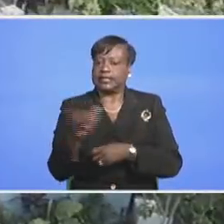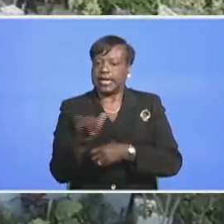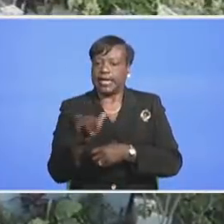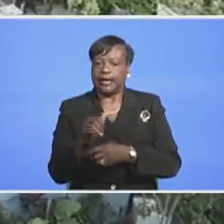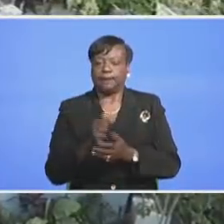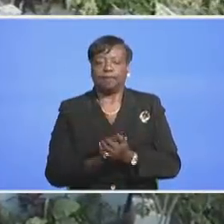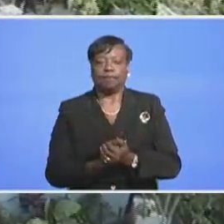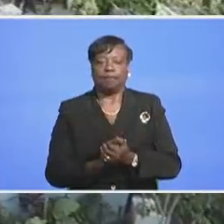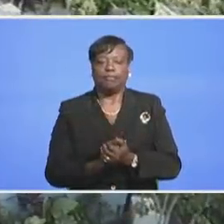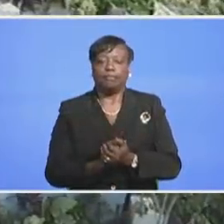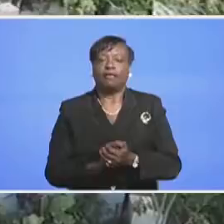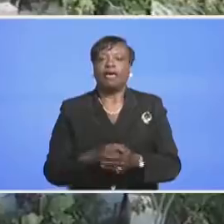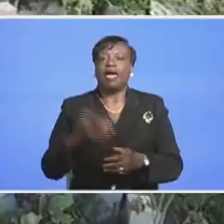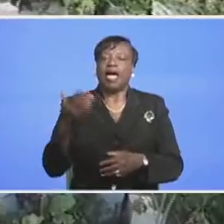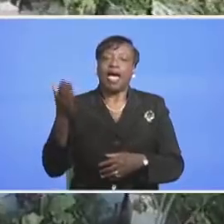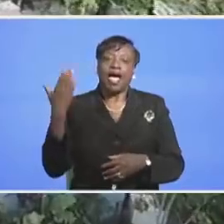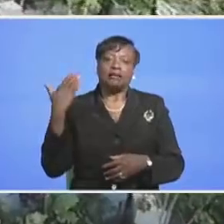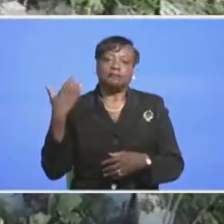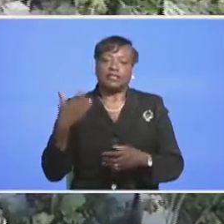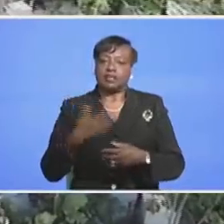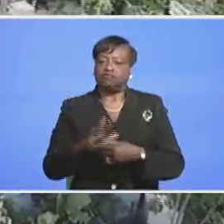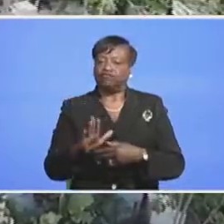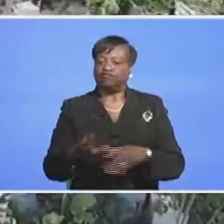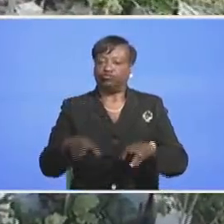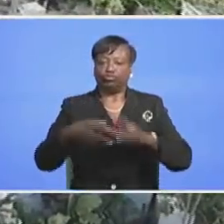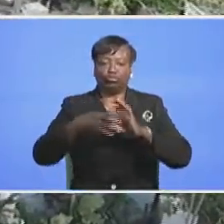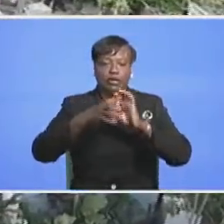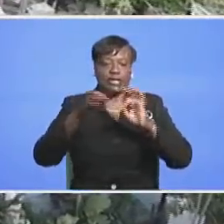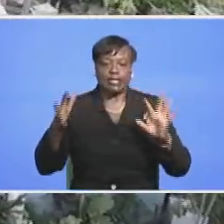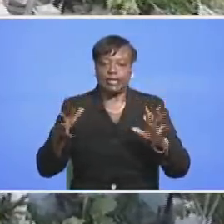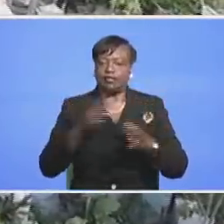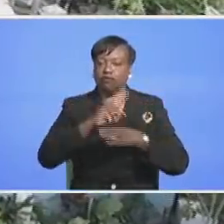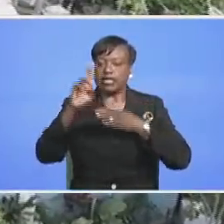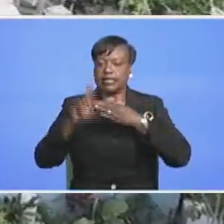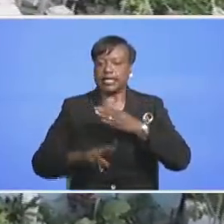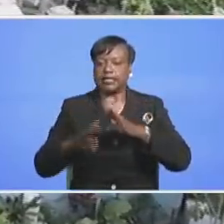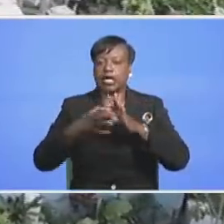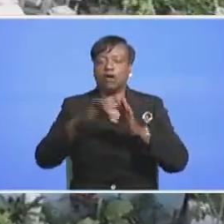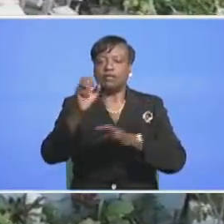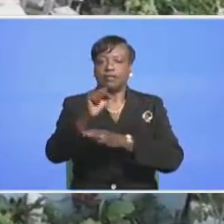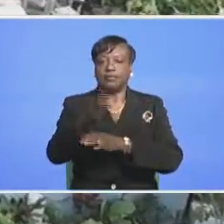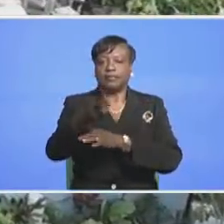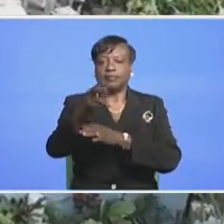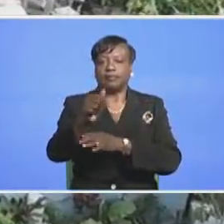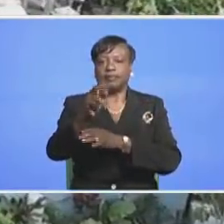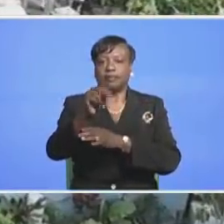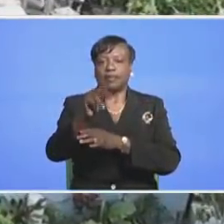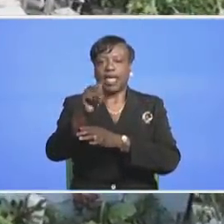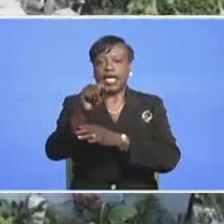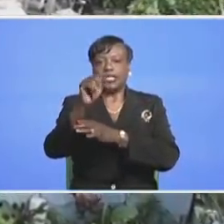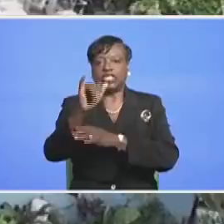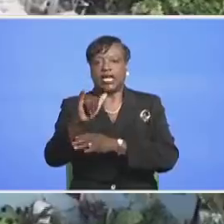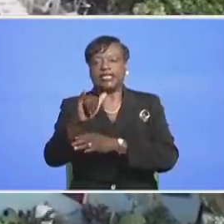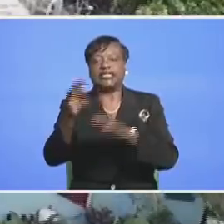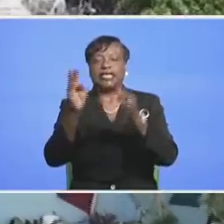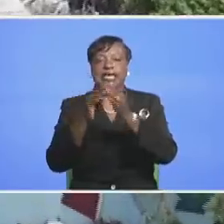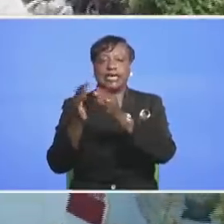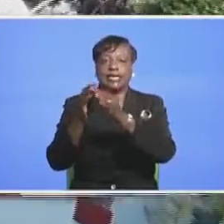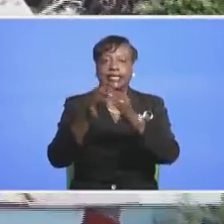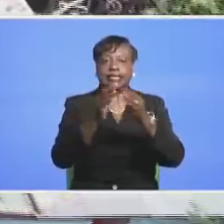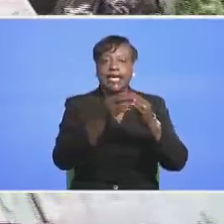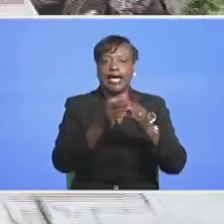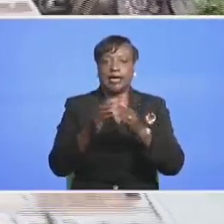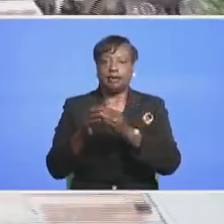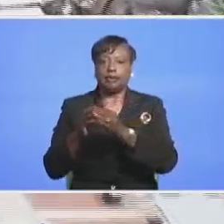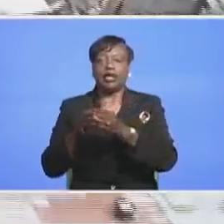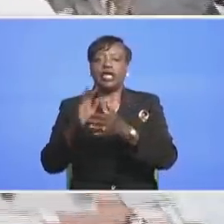After releasing the results of the Shantytown survey here in New Providence, Minister of Labor Senator Dion Foulkes says he met with leaders